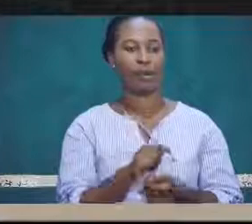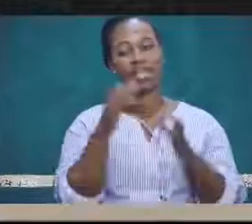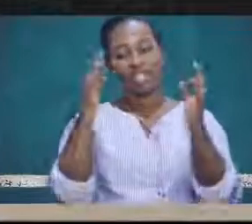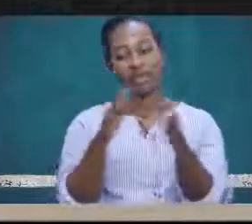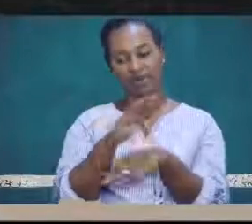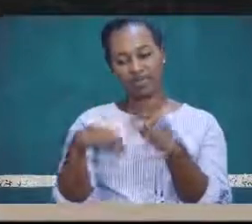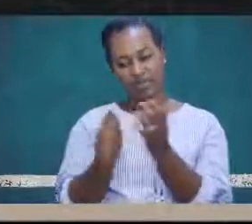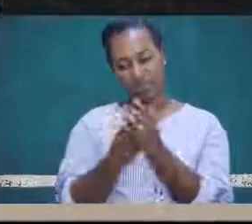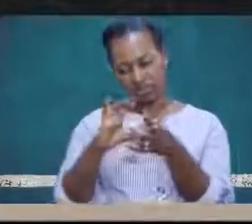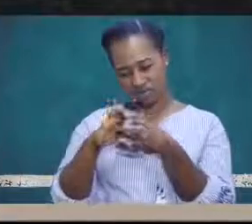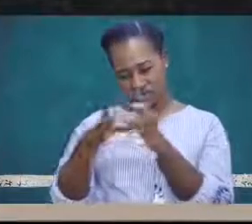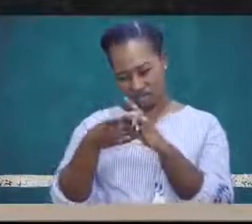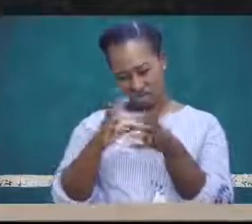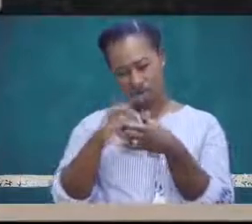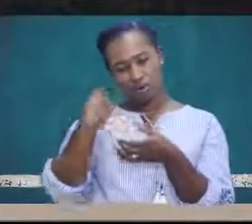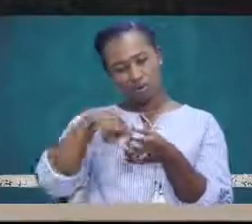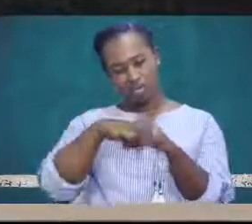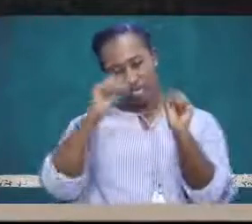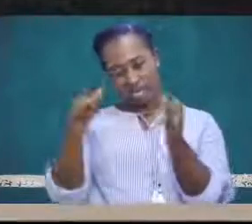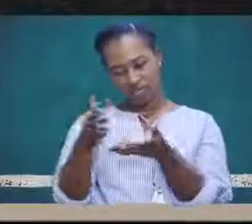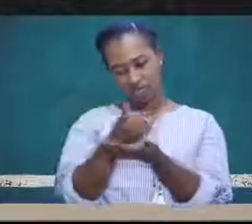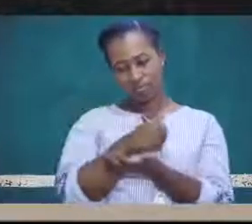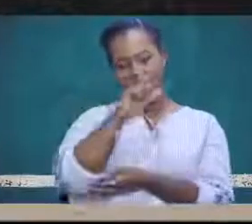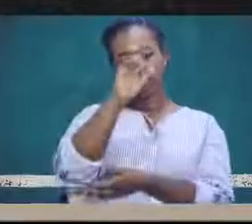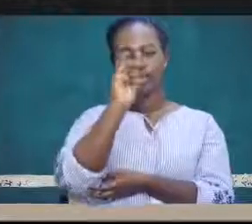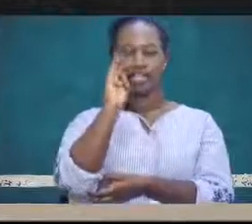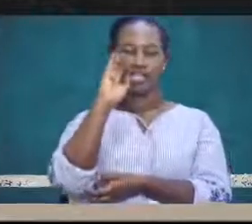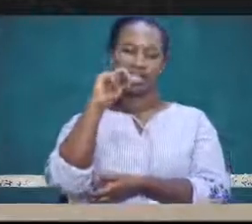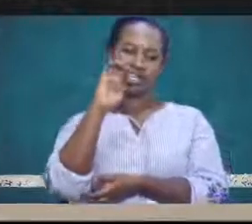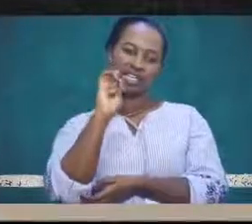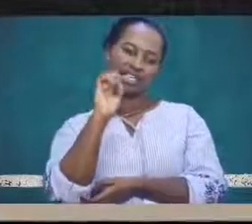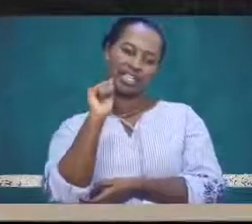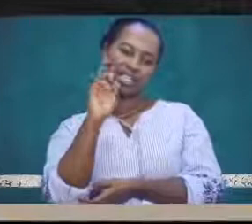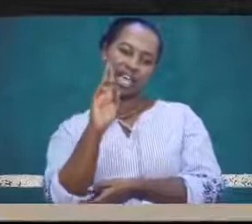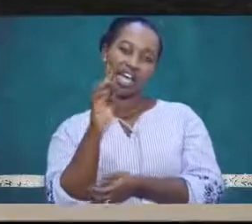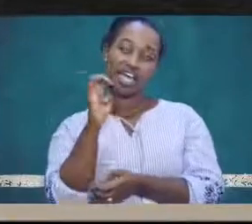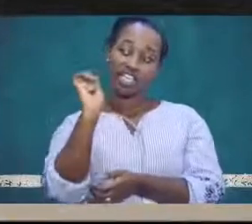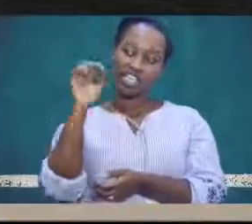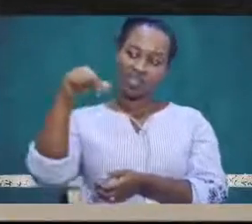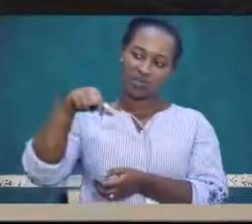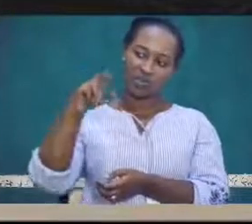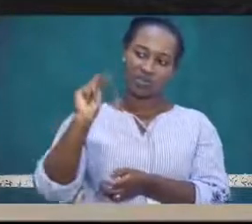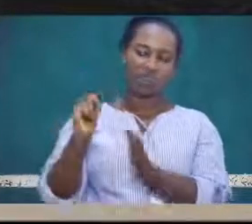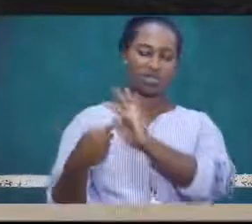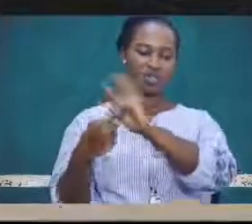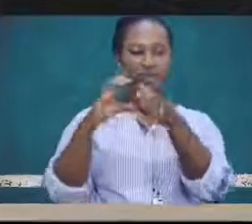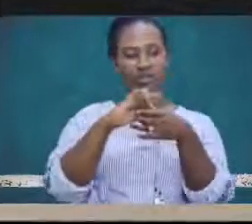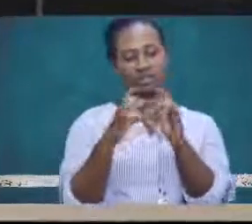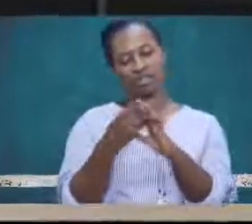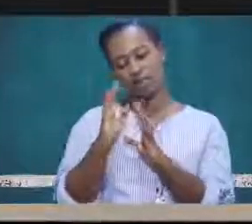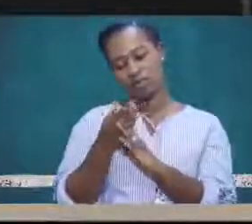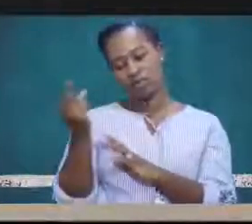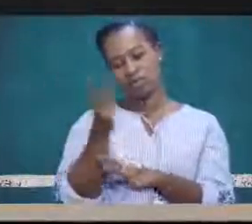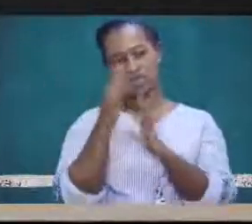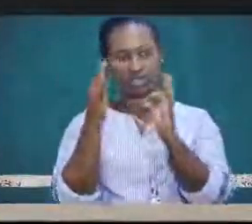those relationships, we can generate linear equations that show the relationship between those variables. So we have this